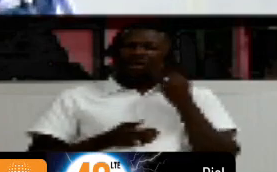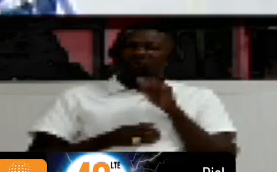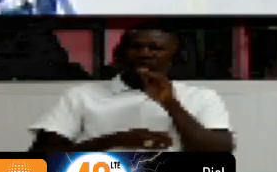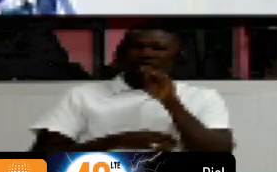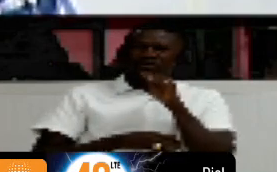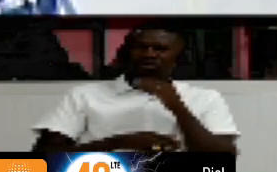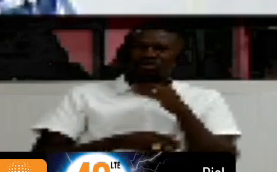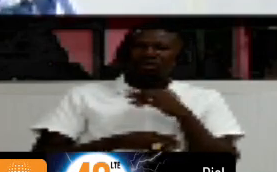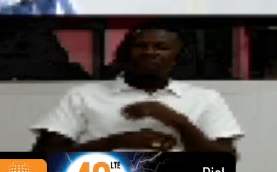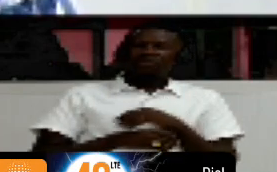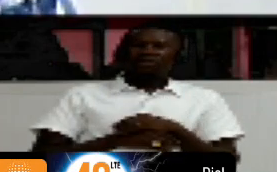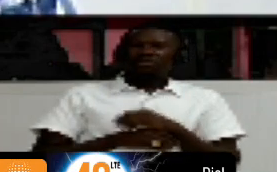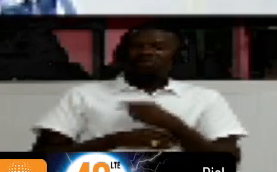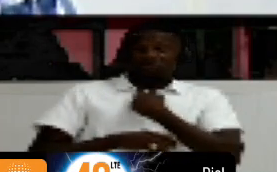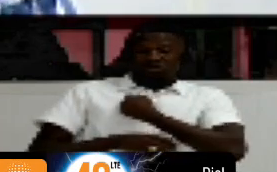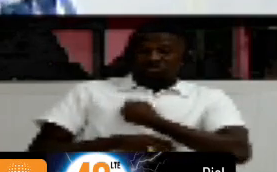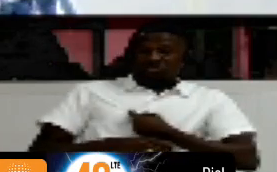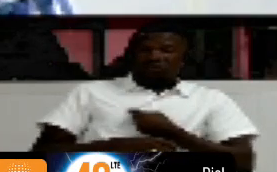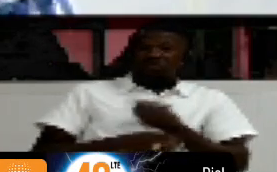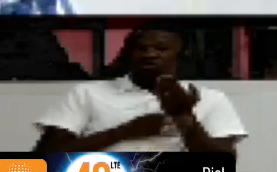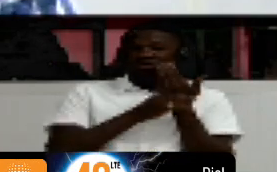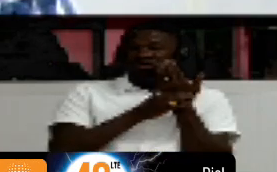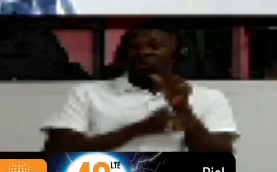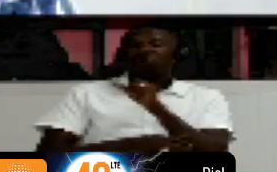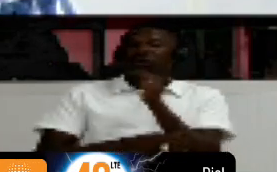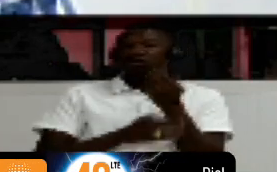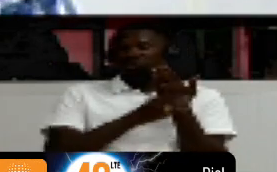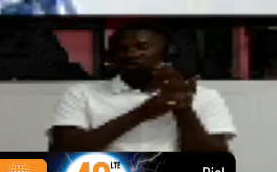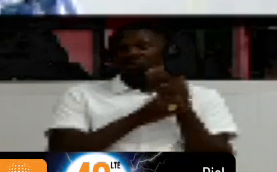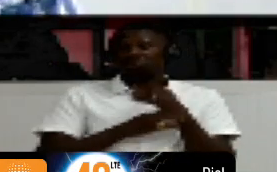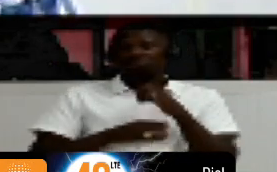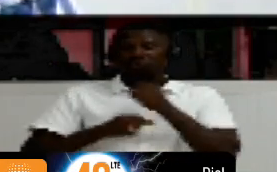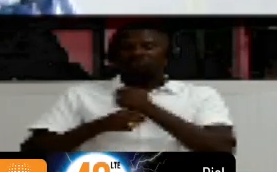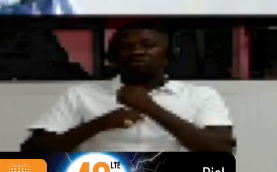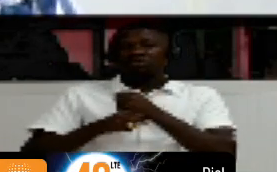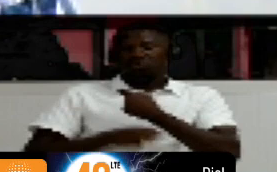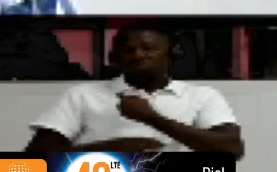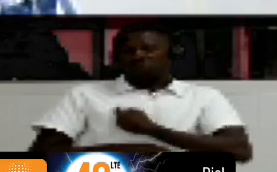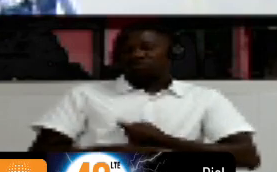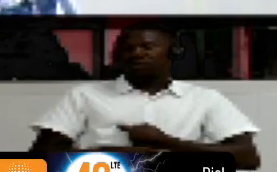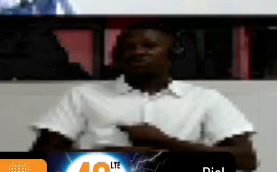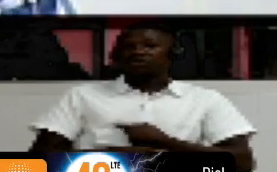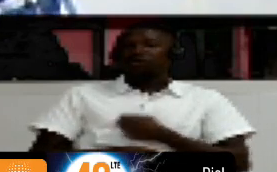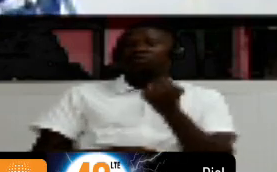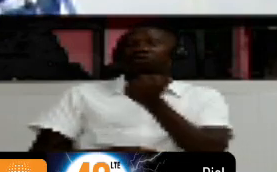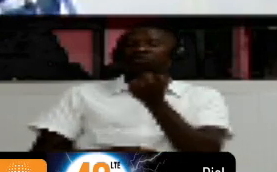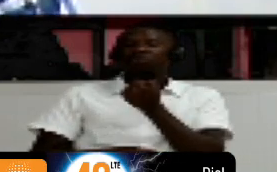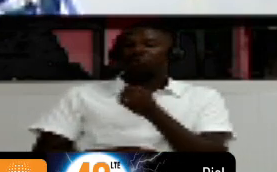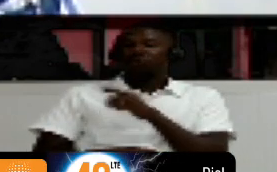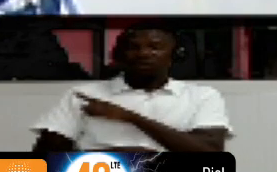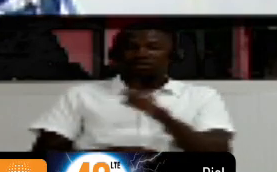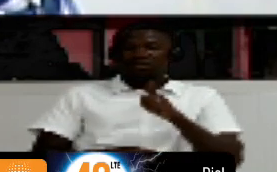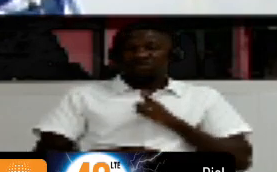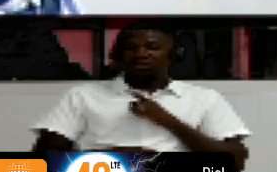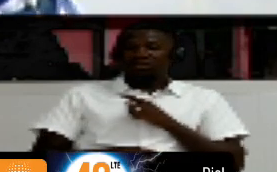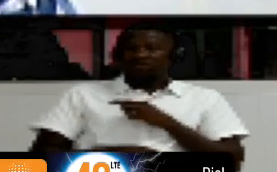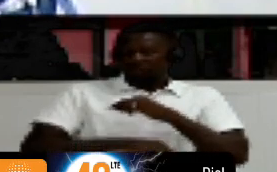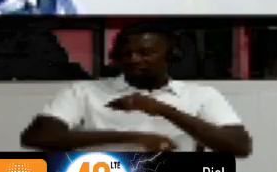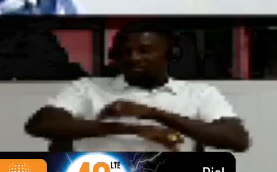It requires a plastic surgery doctor to conduct that operation because they did skin